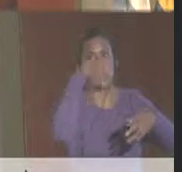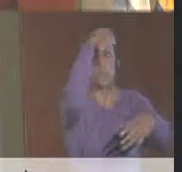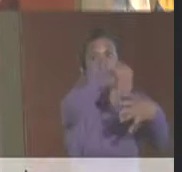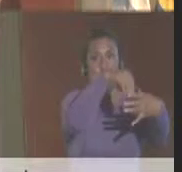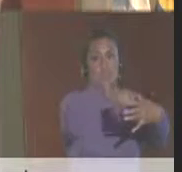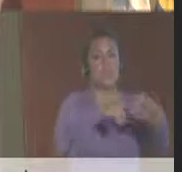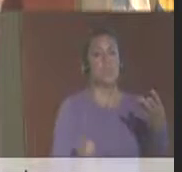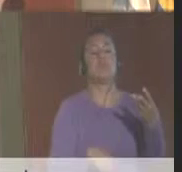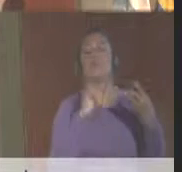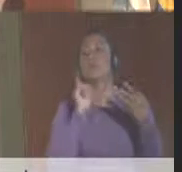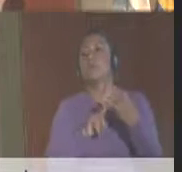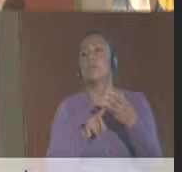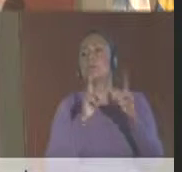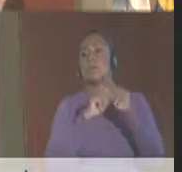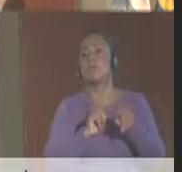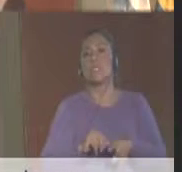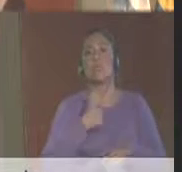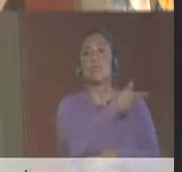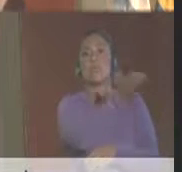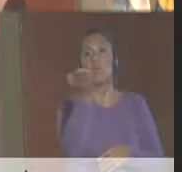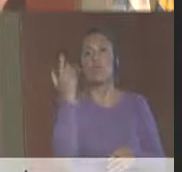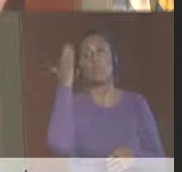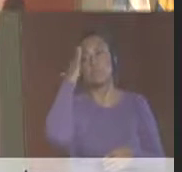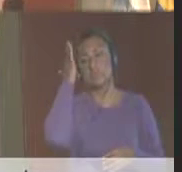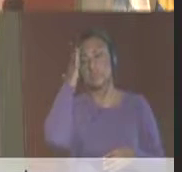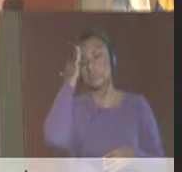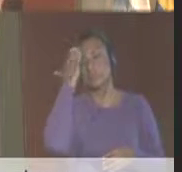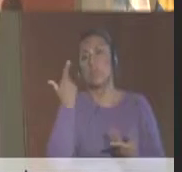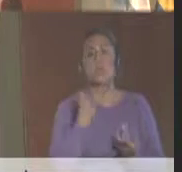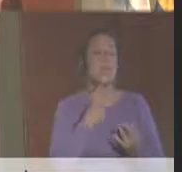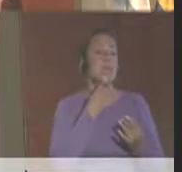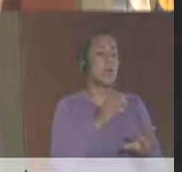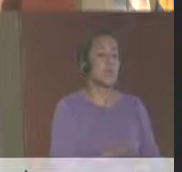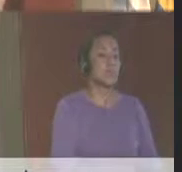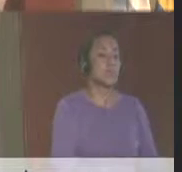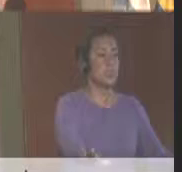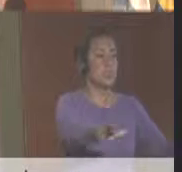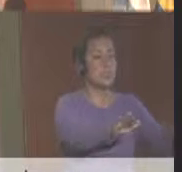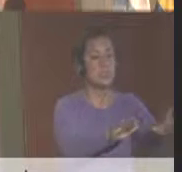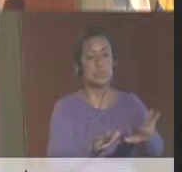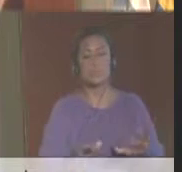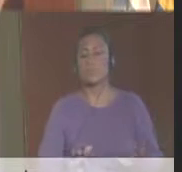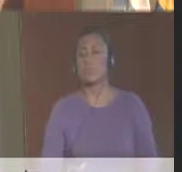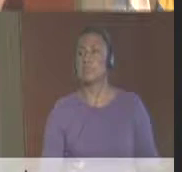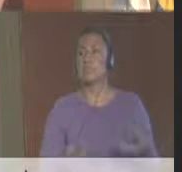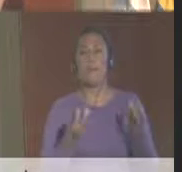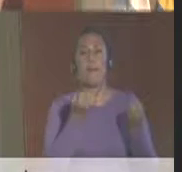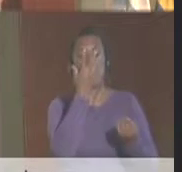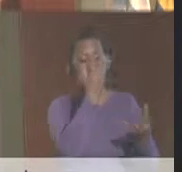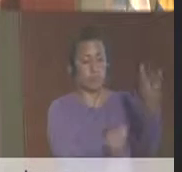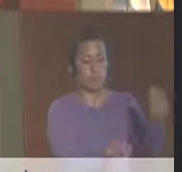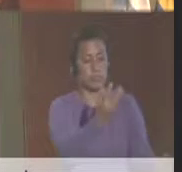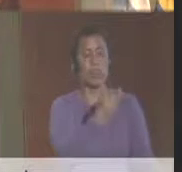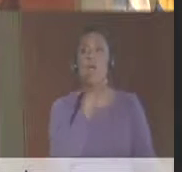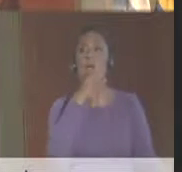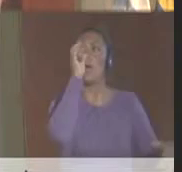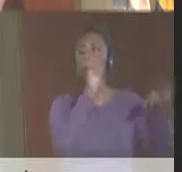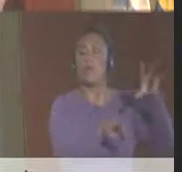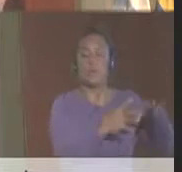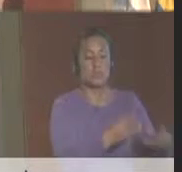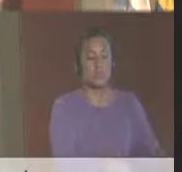alongside the sidewalks, and some other elements that are very important. As you know, the natural soil absorbs most